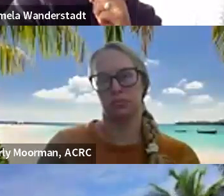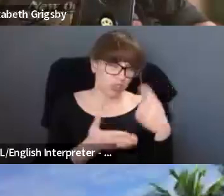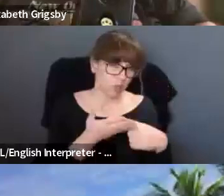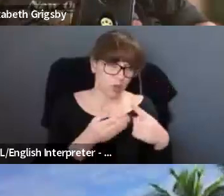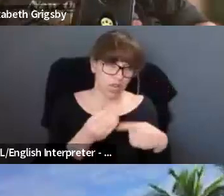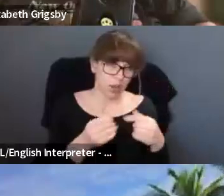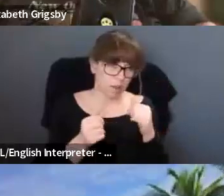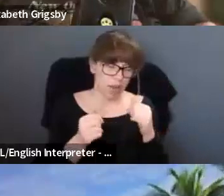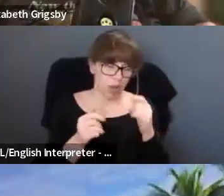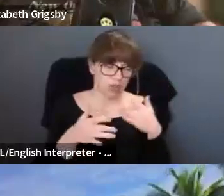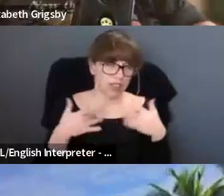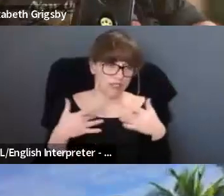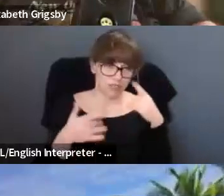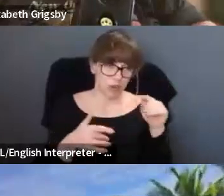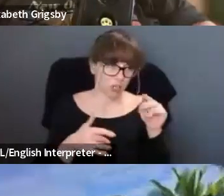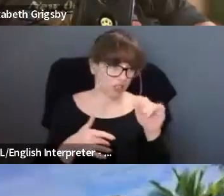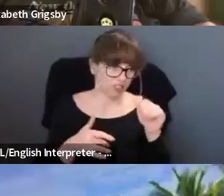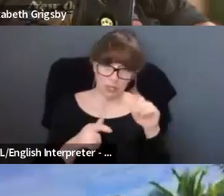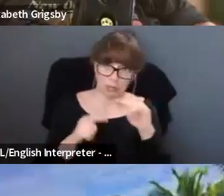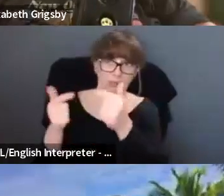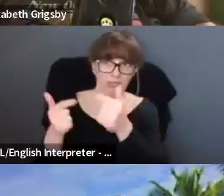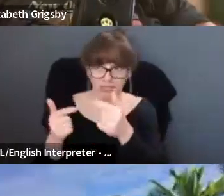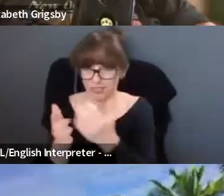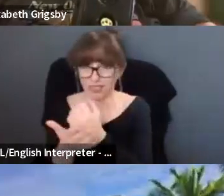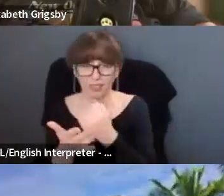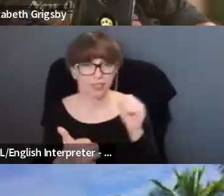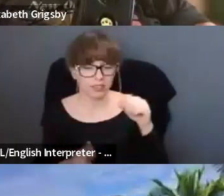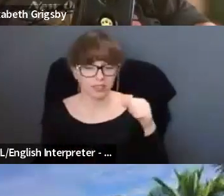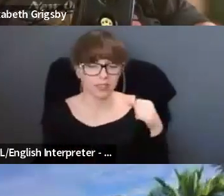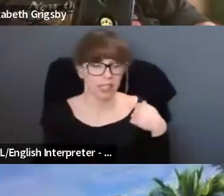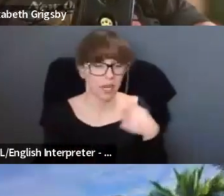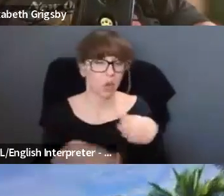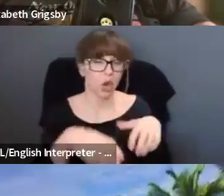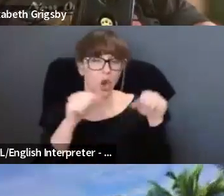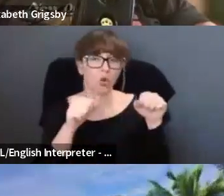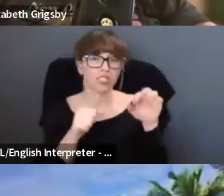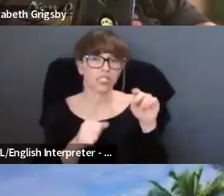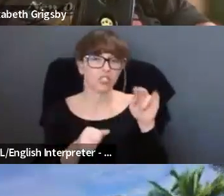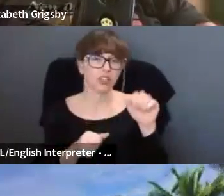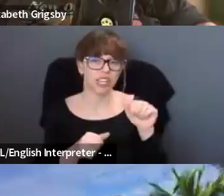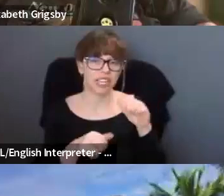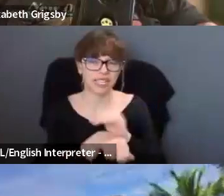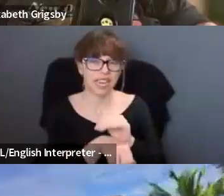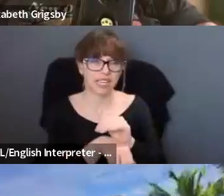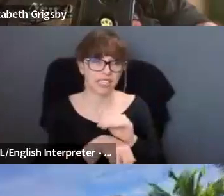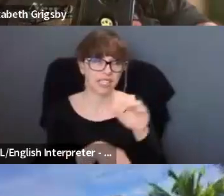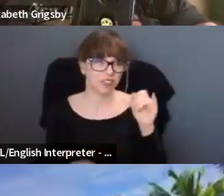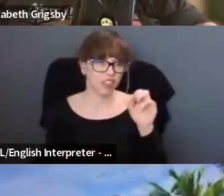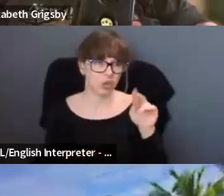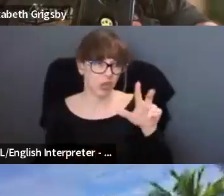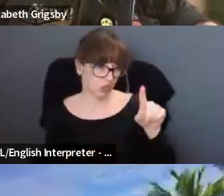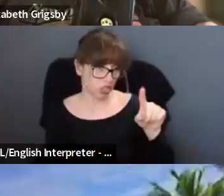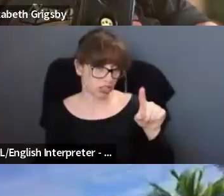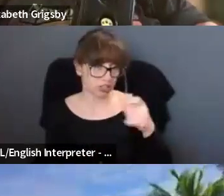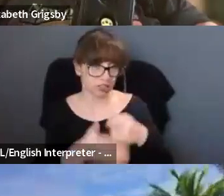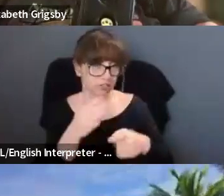Oh, thanks, John. So Futures is hosting a trivia night on the 31st. It's $10 to